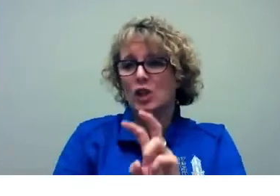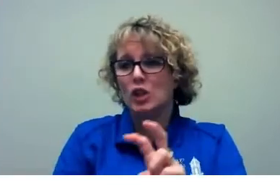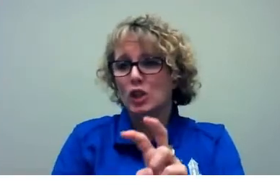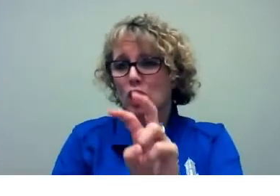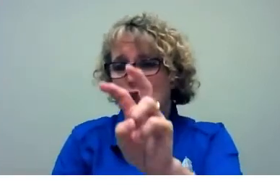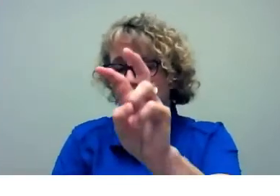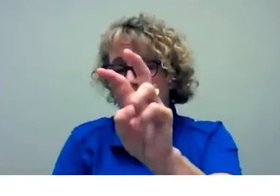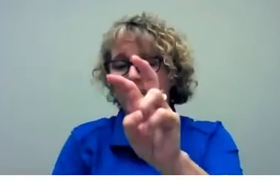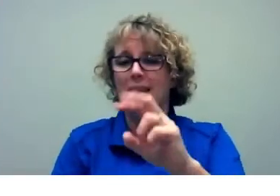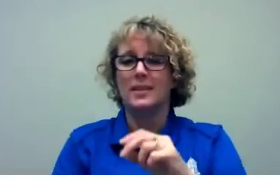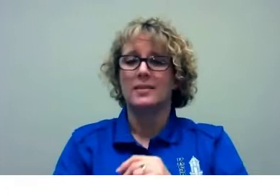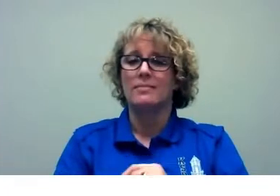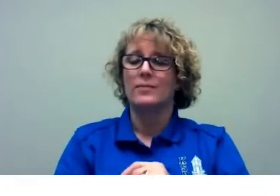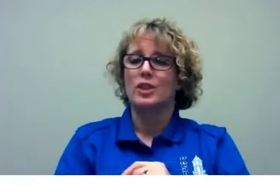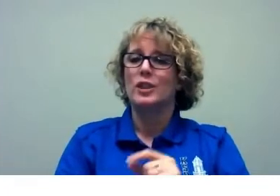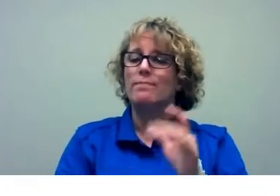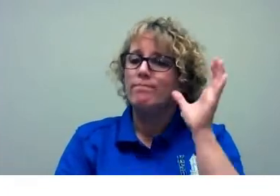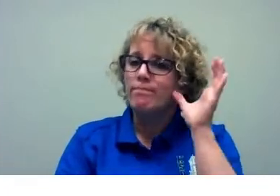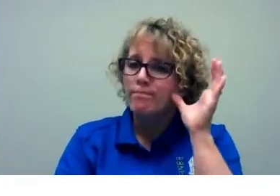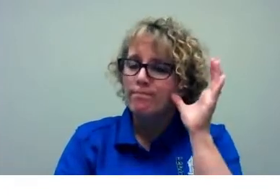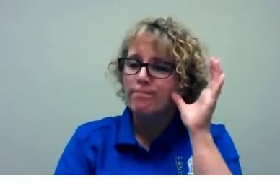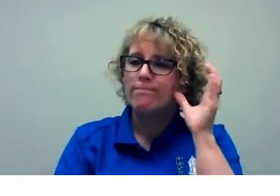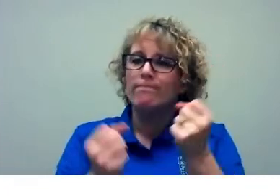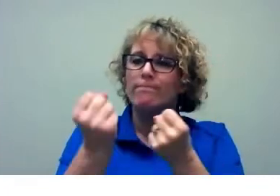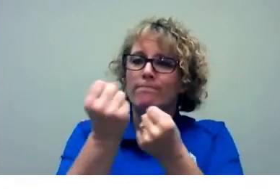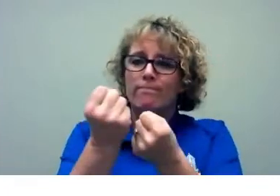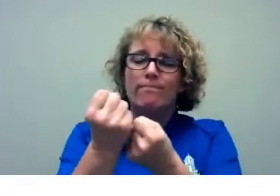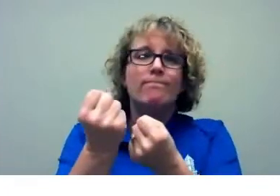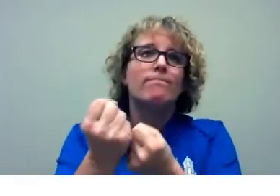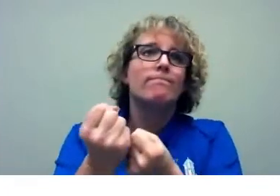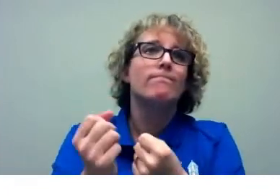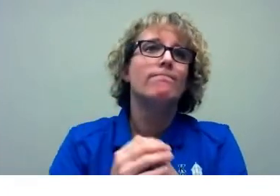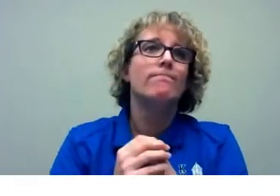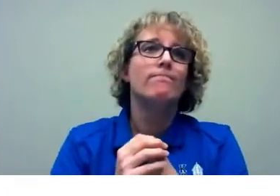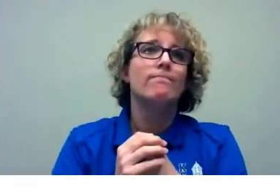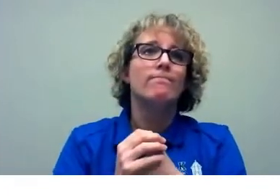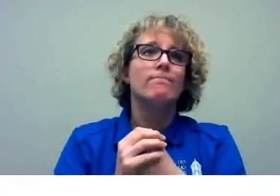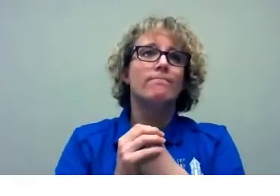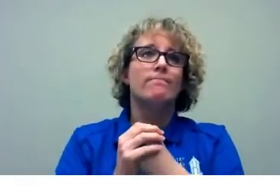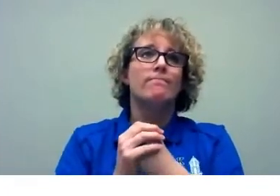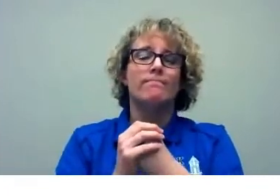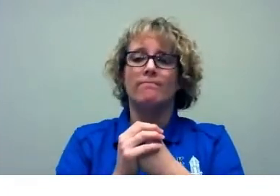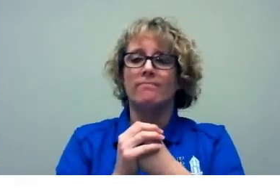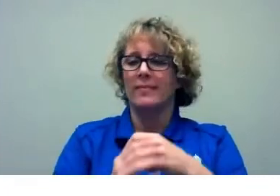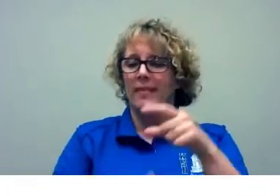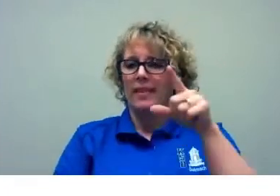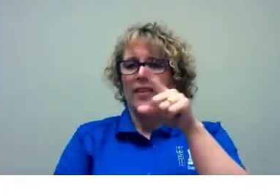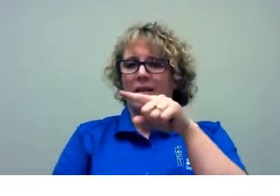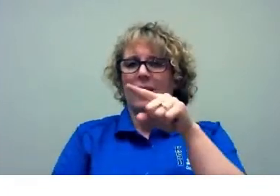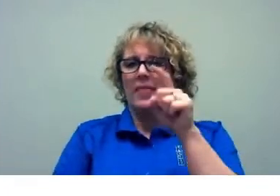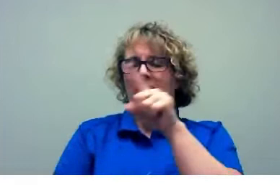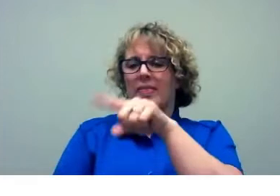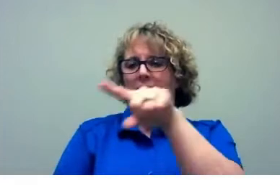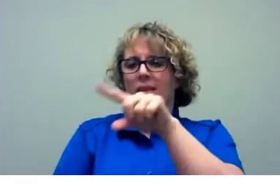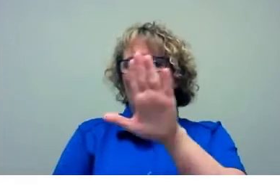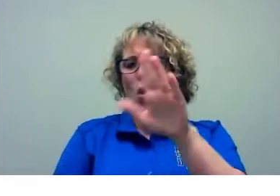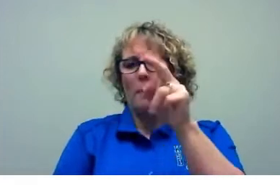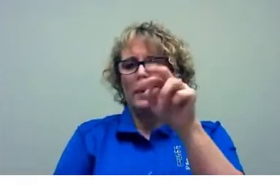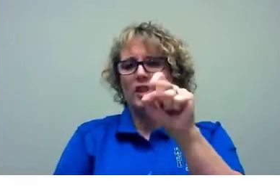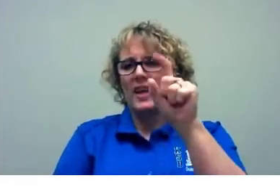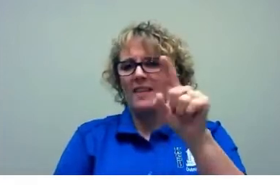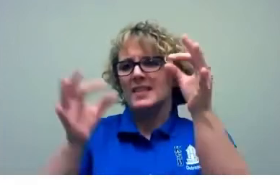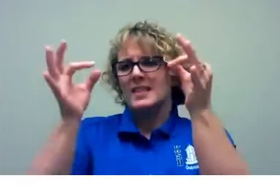And what your peers say is their decision, it's their journey. And you should just be there to listen and support.